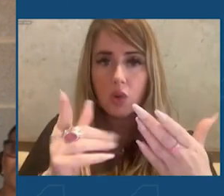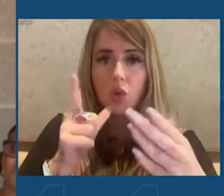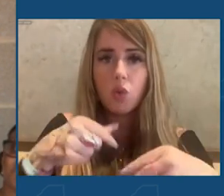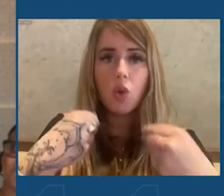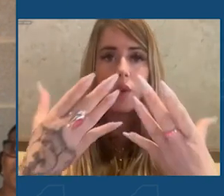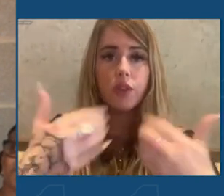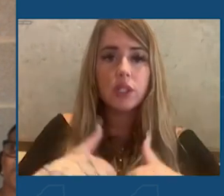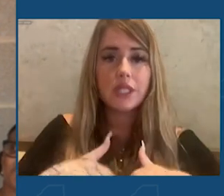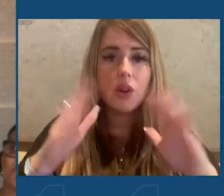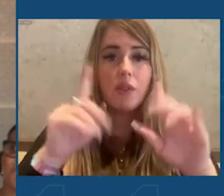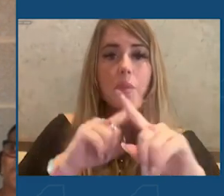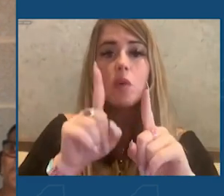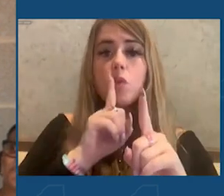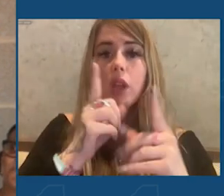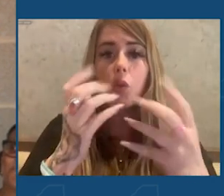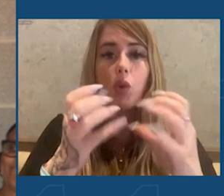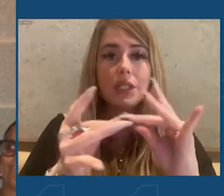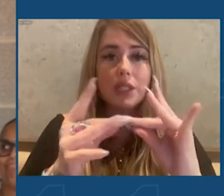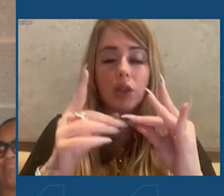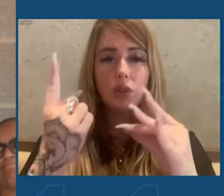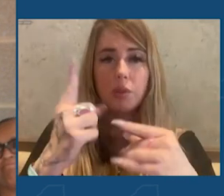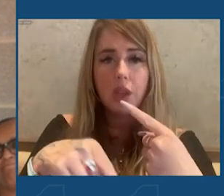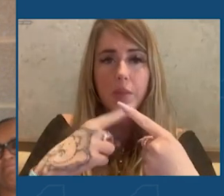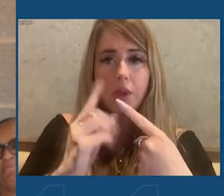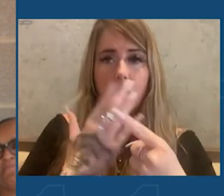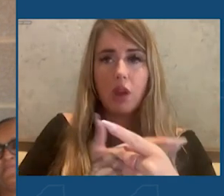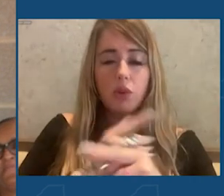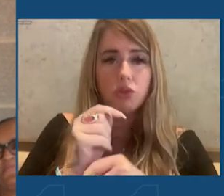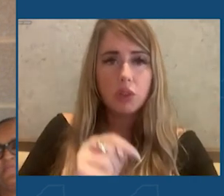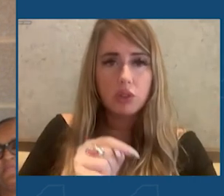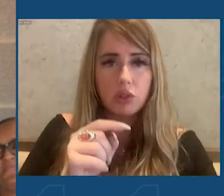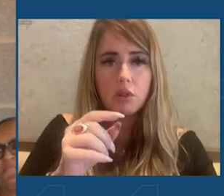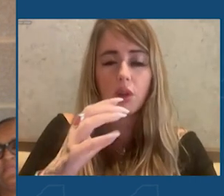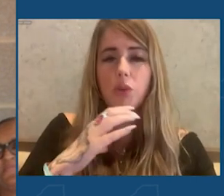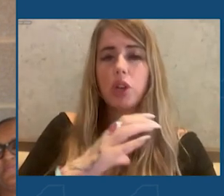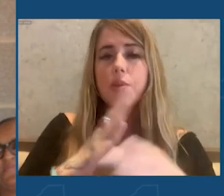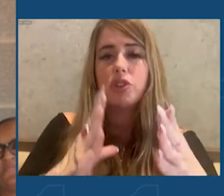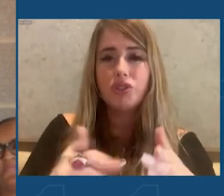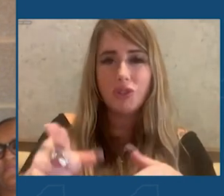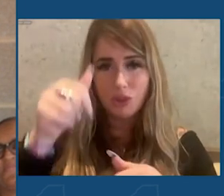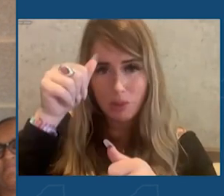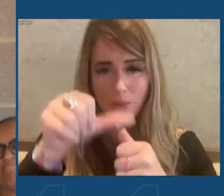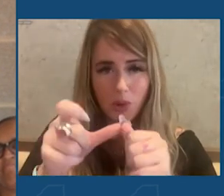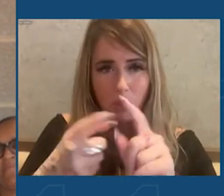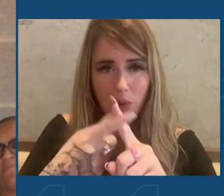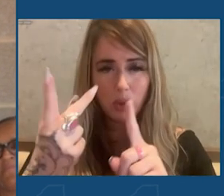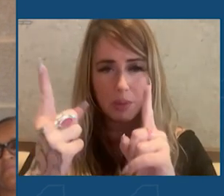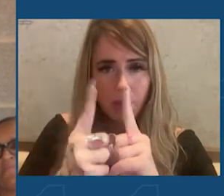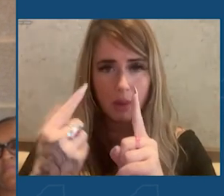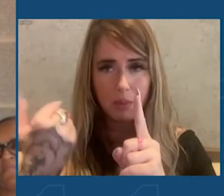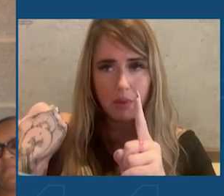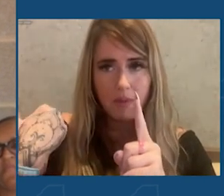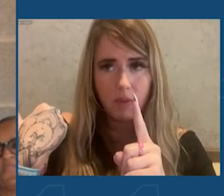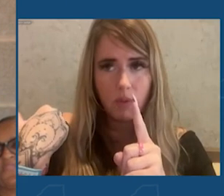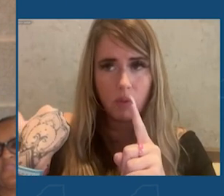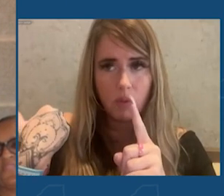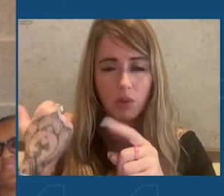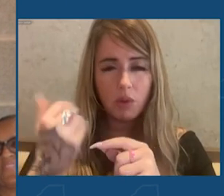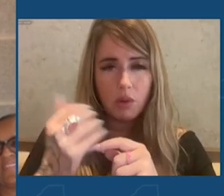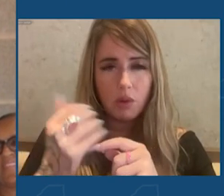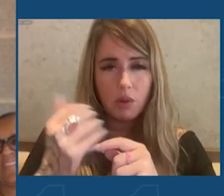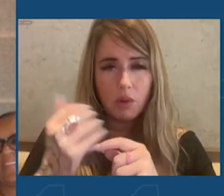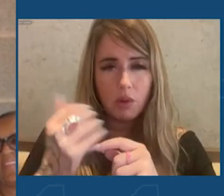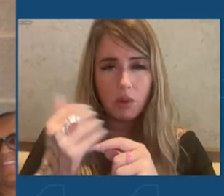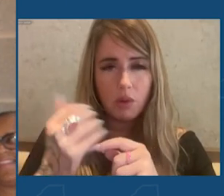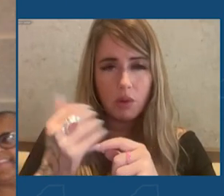want to tell you something about our new commissioner. Commissioner, do you remember where you and I met? So we